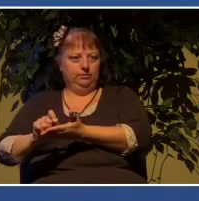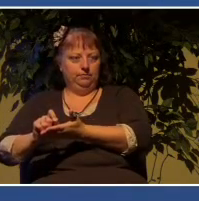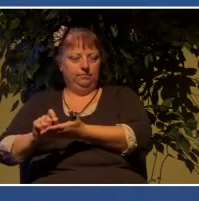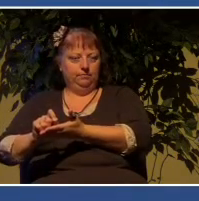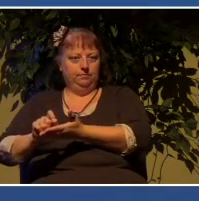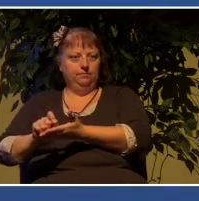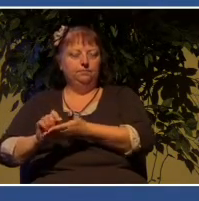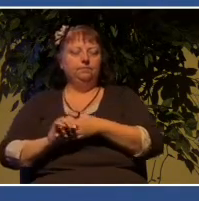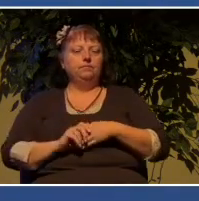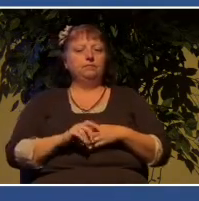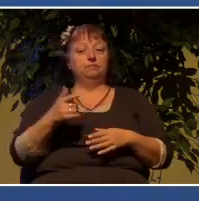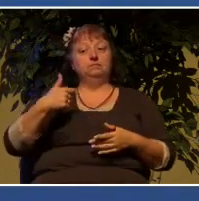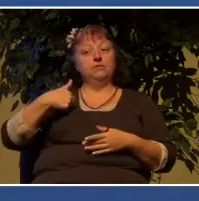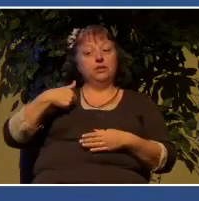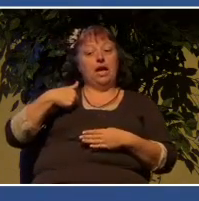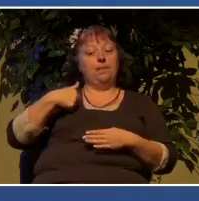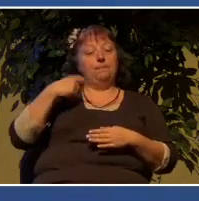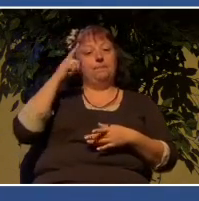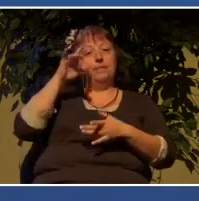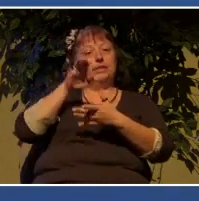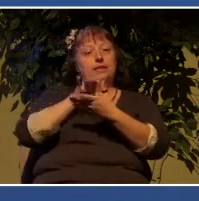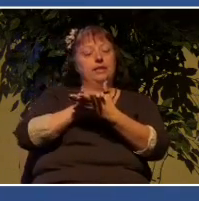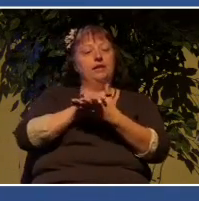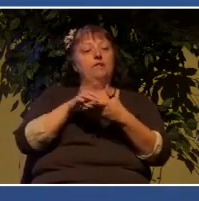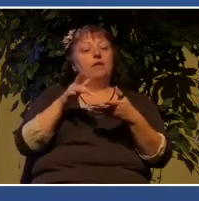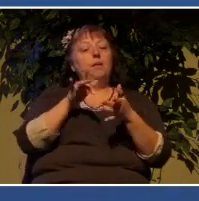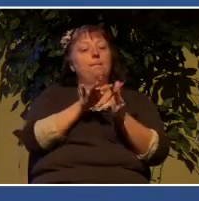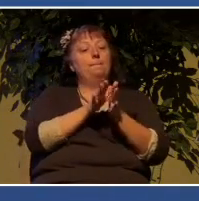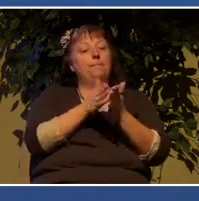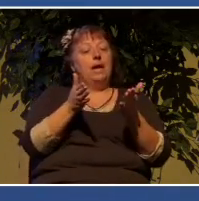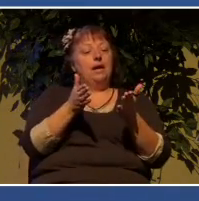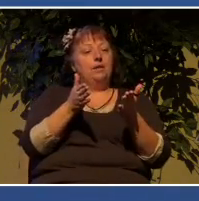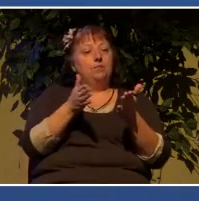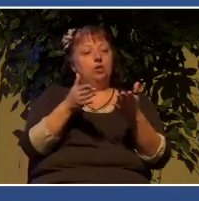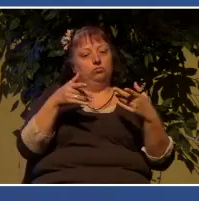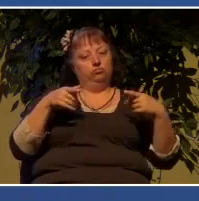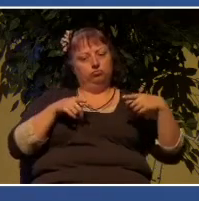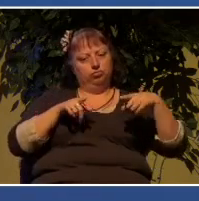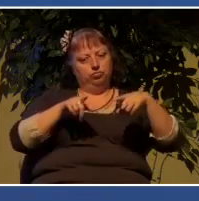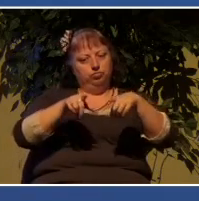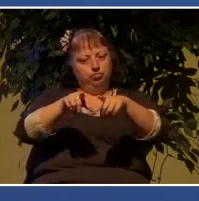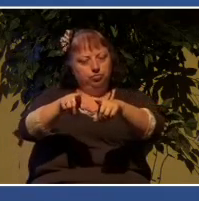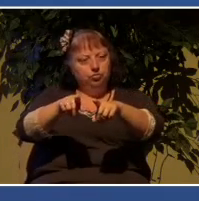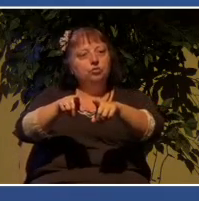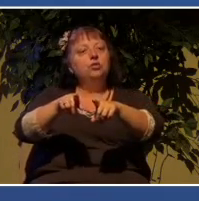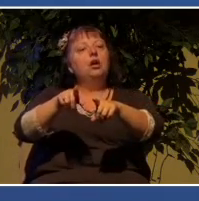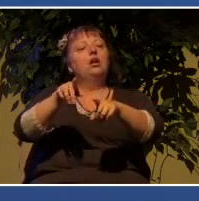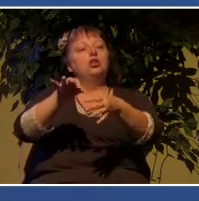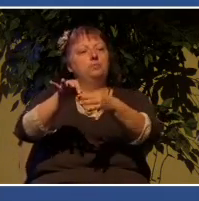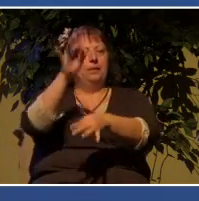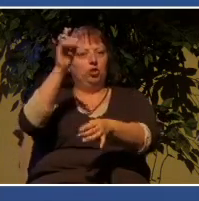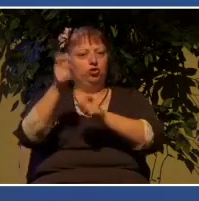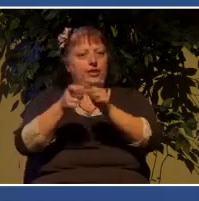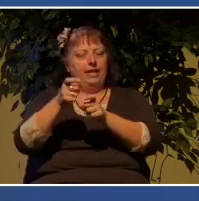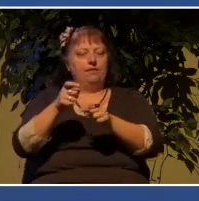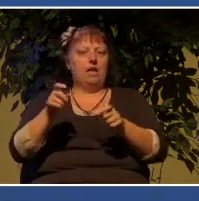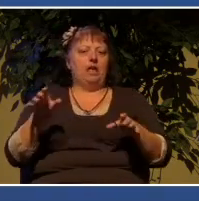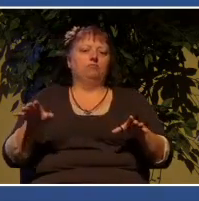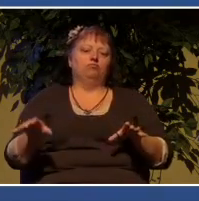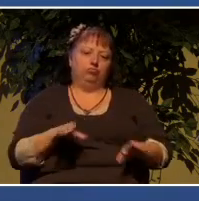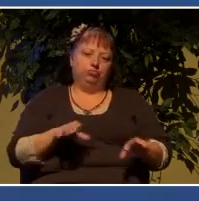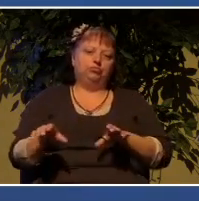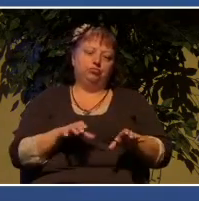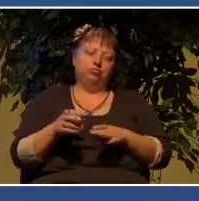active throughout the age of Scripture. And I agree with most commentators that